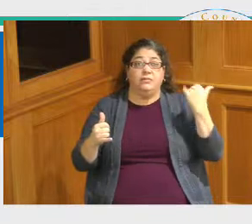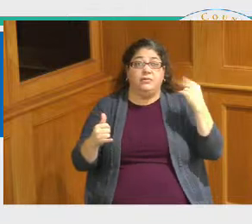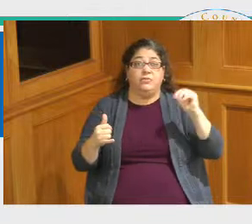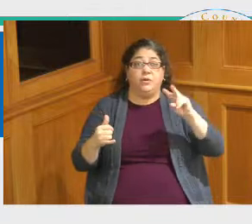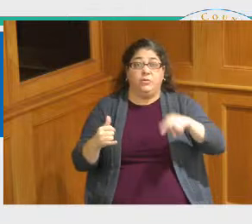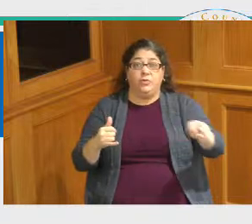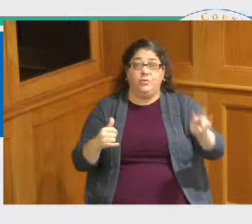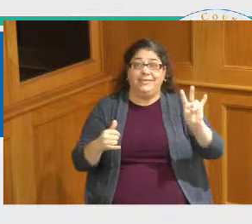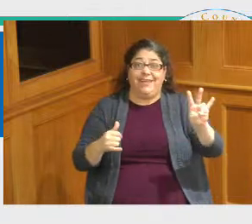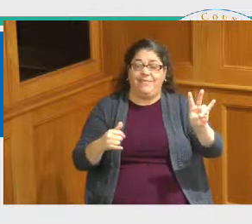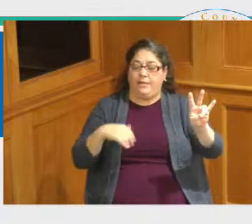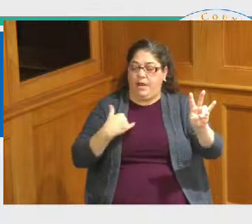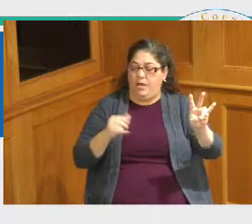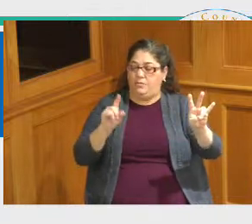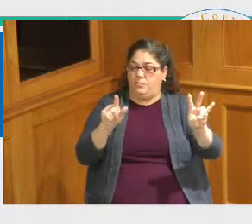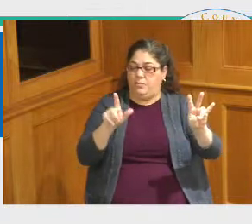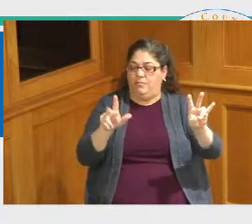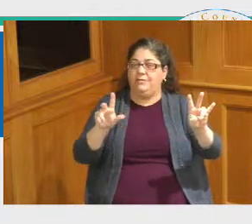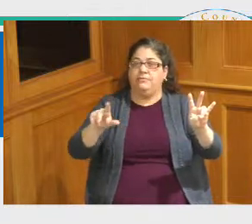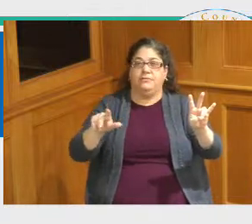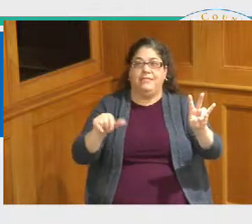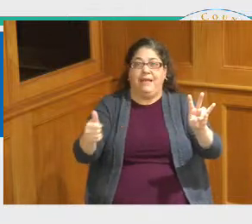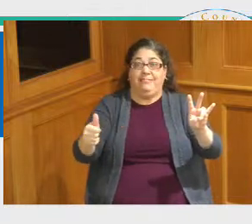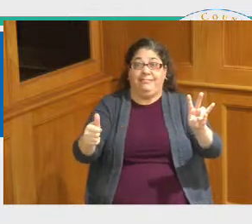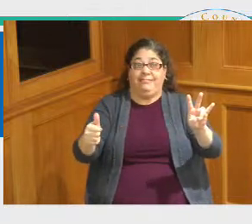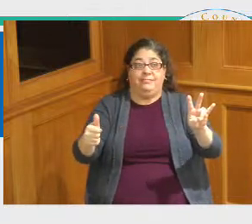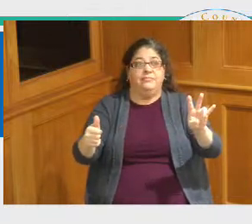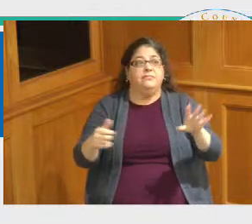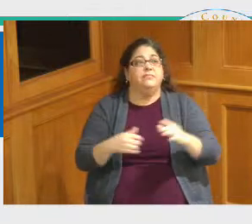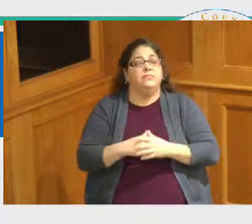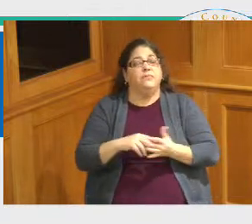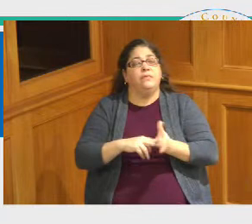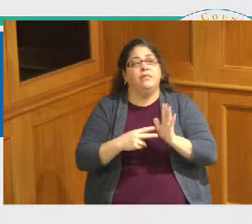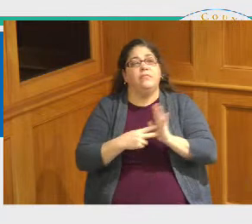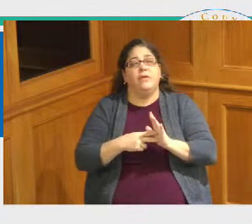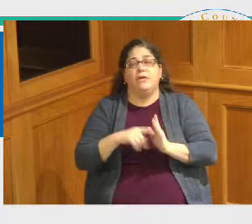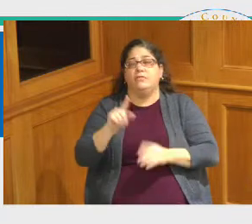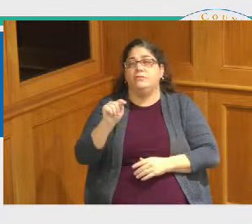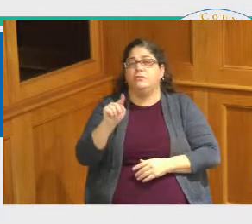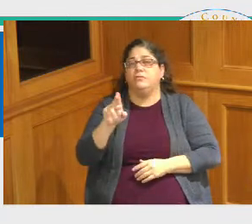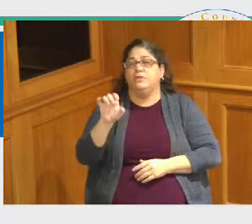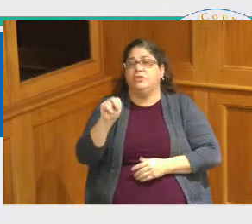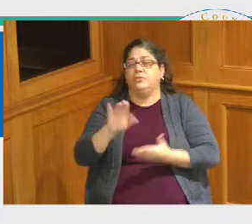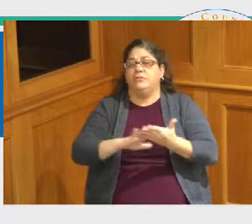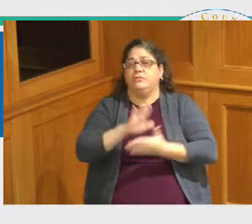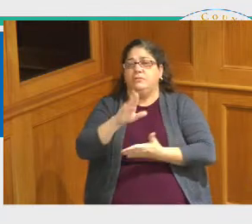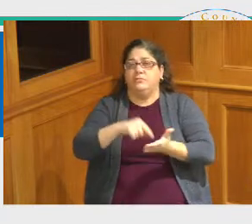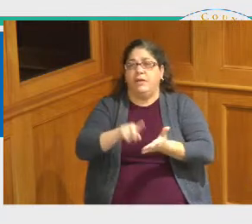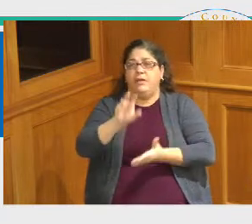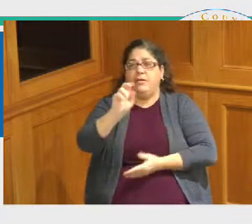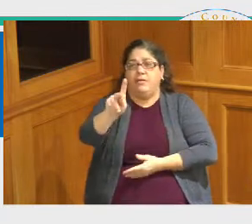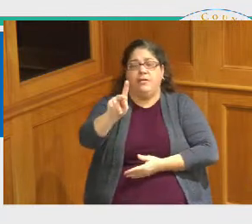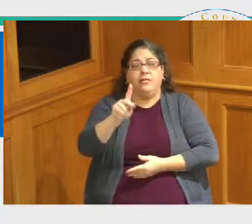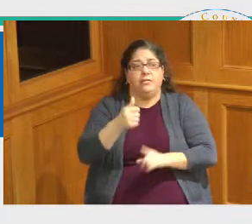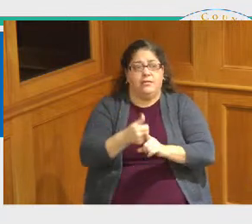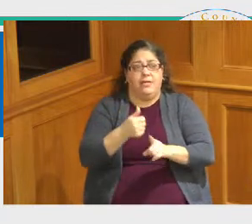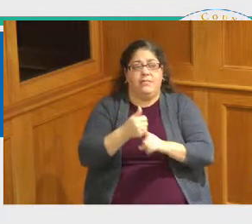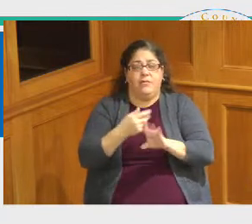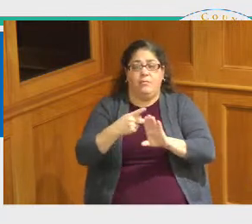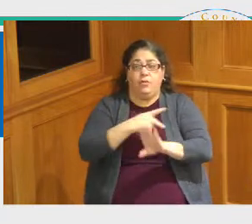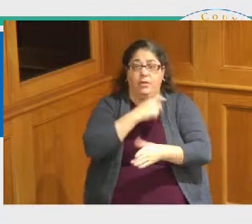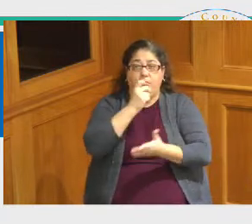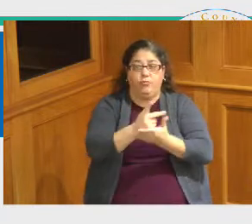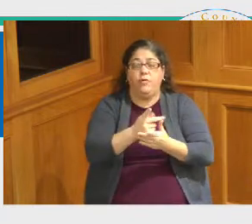And so far, the amount of 2023 tuition that's been reimbursed, pre-approved,